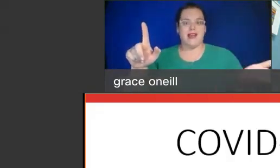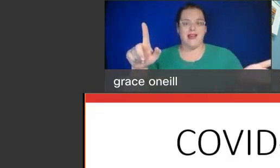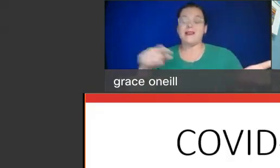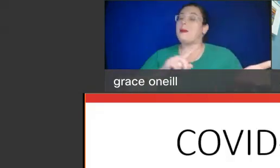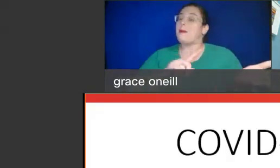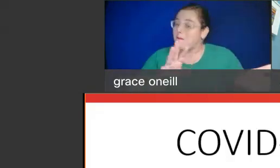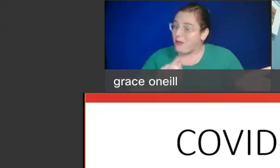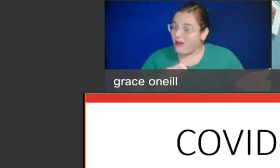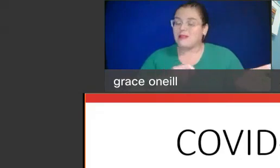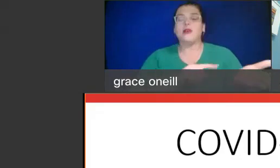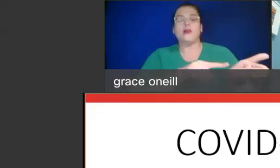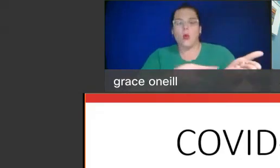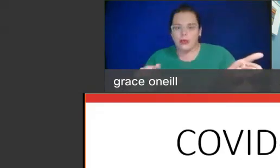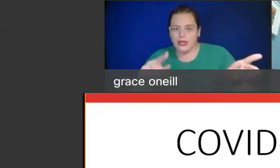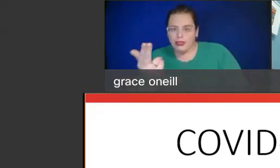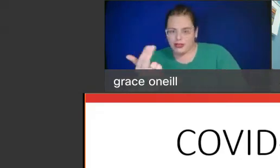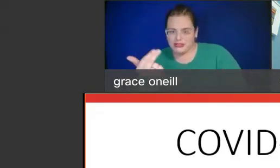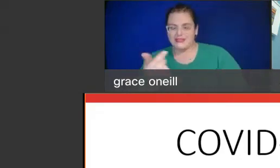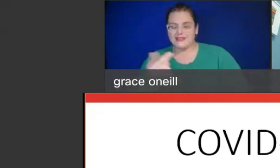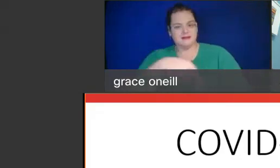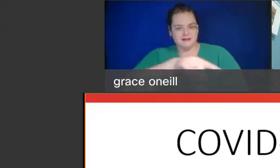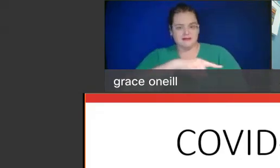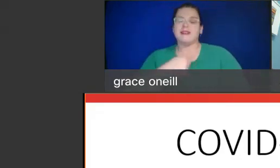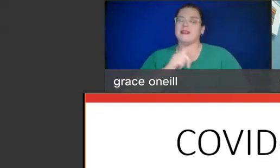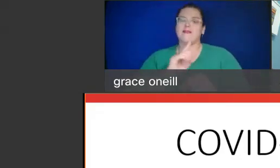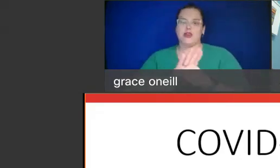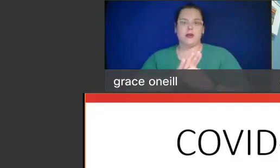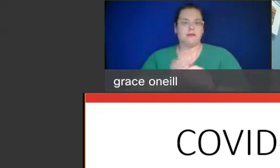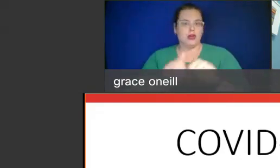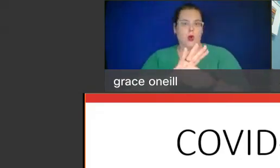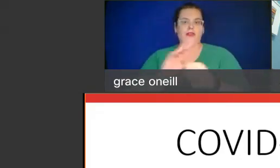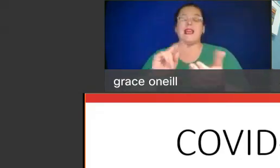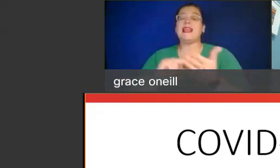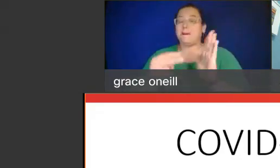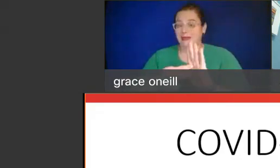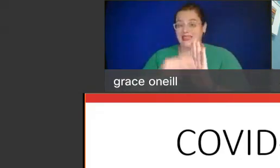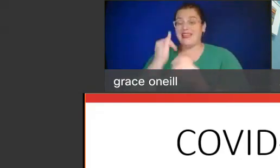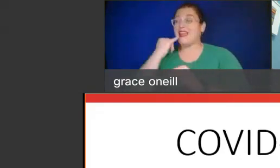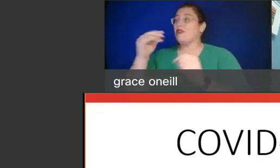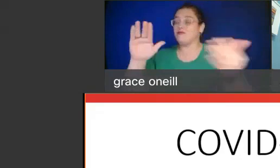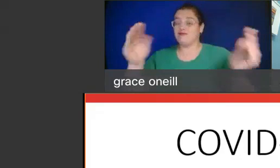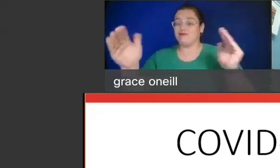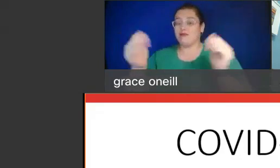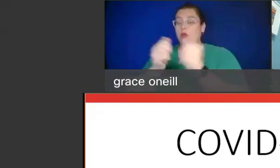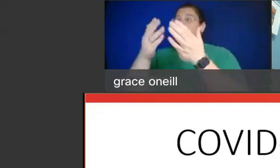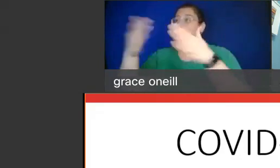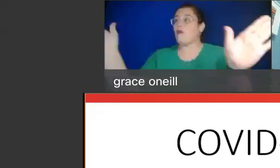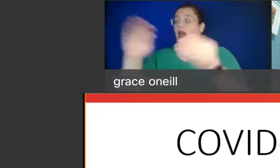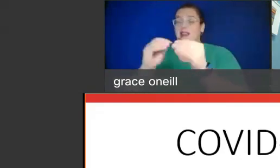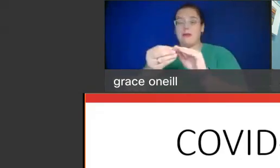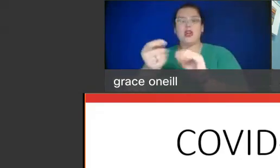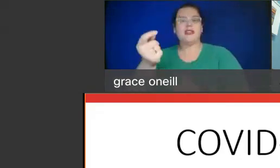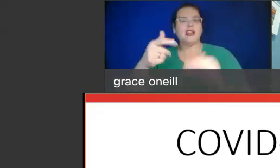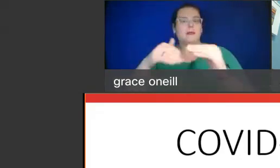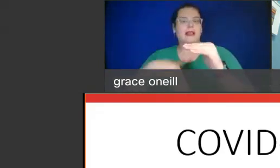are confirmed as COVID deaths. So it's just a little under 11% of people in intermediate care facilities who contracted